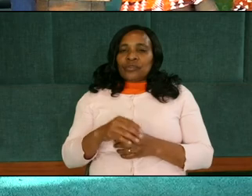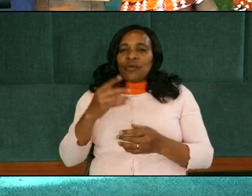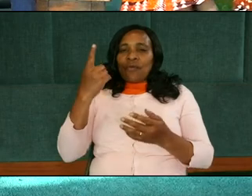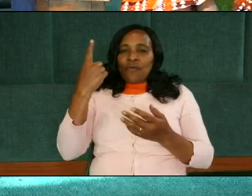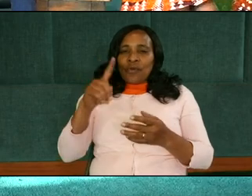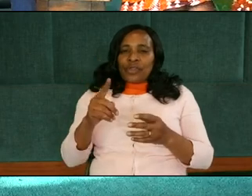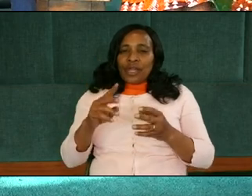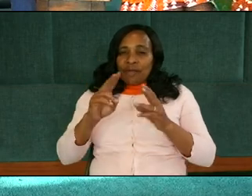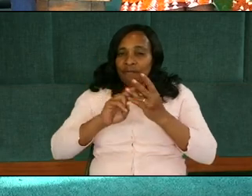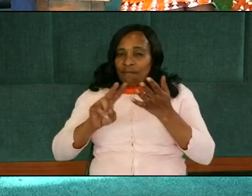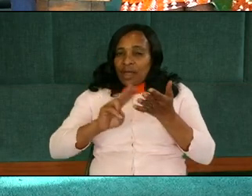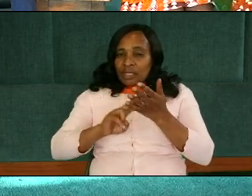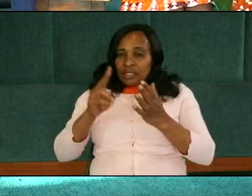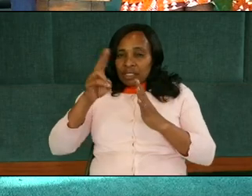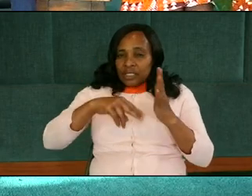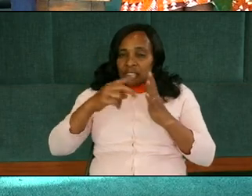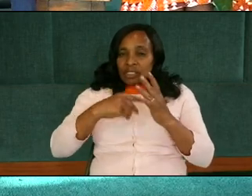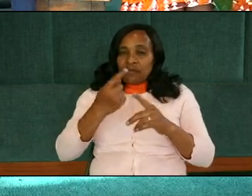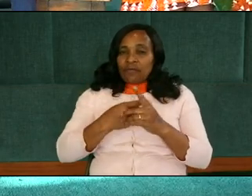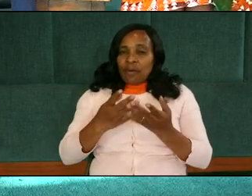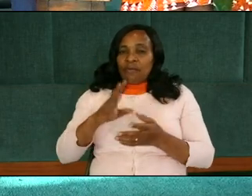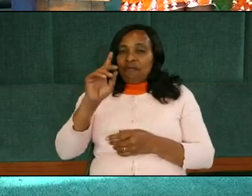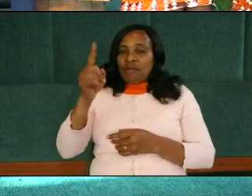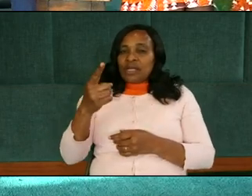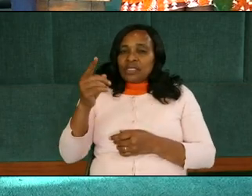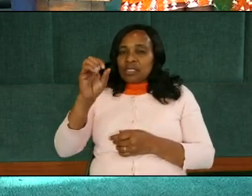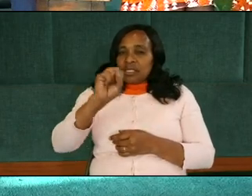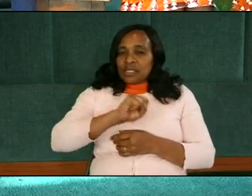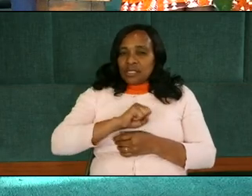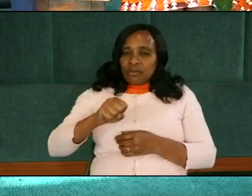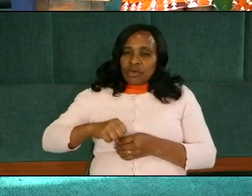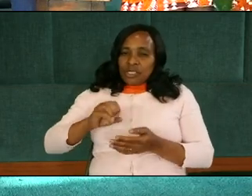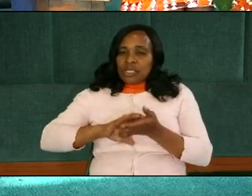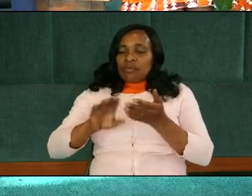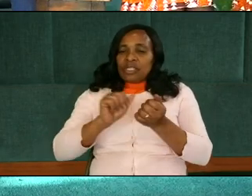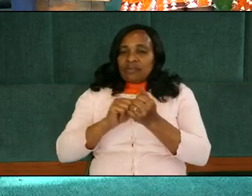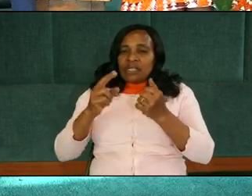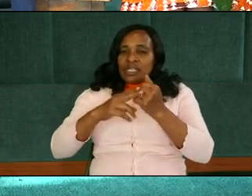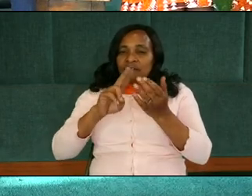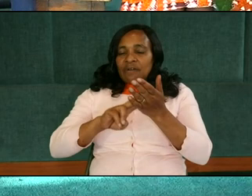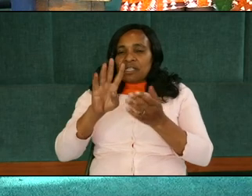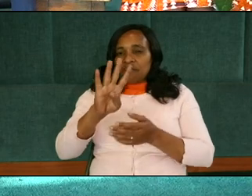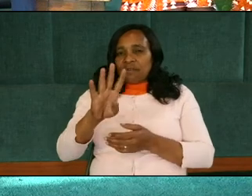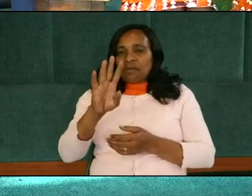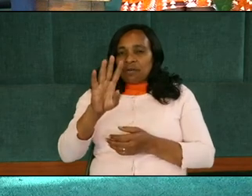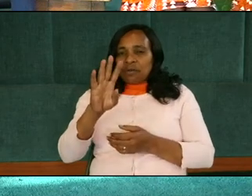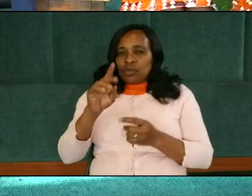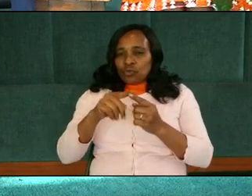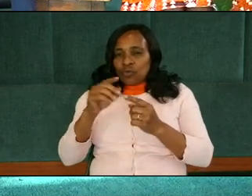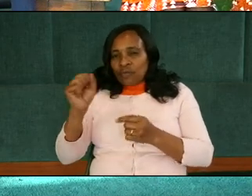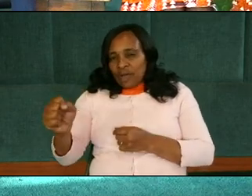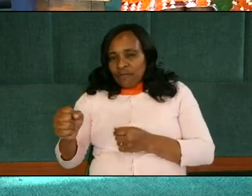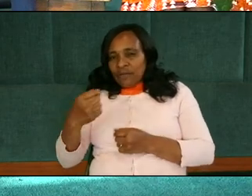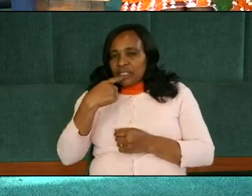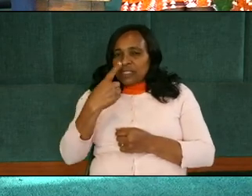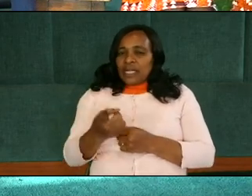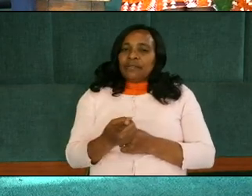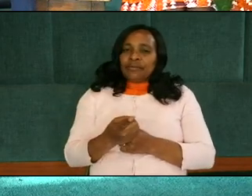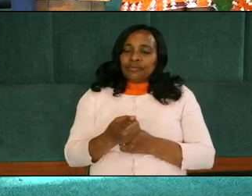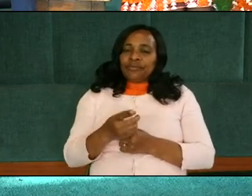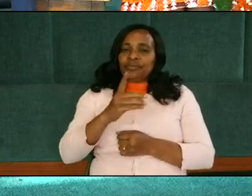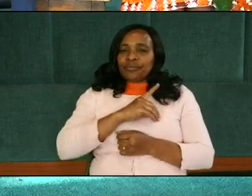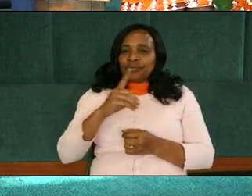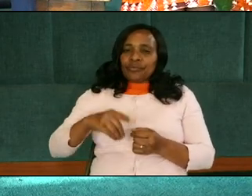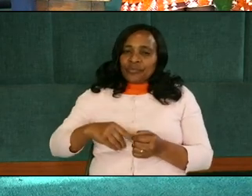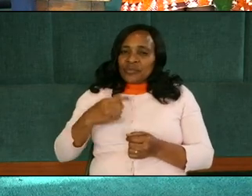For the key text, we'll be reading from 1 Samuel chapter 17, verse 45. And it says that